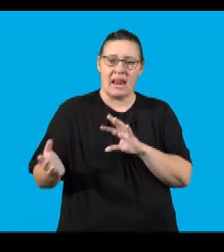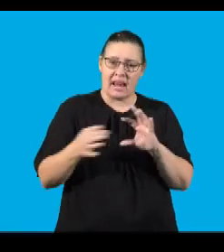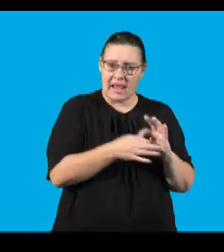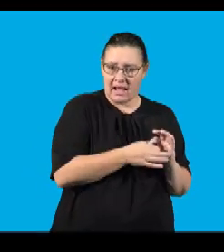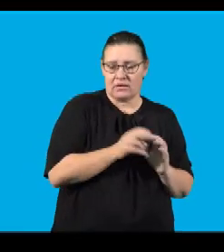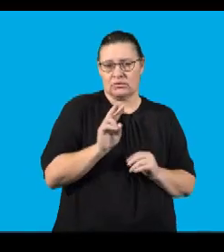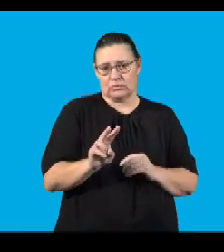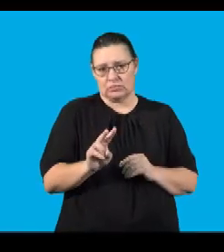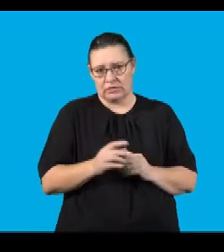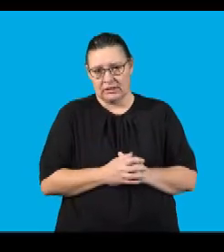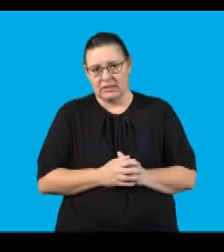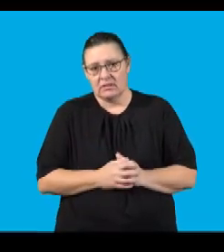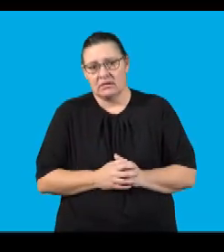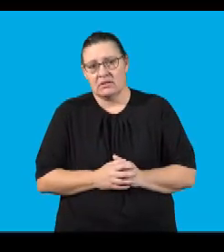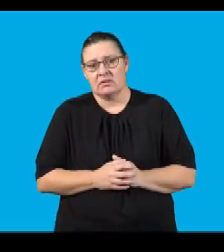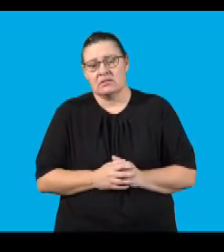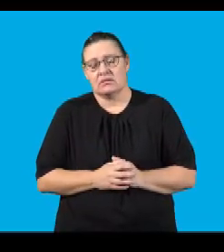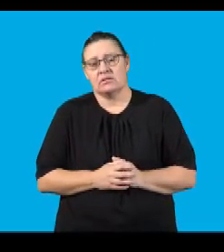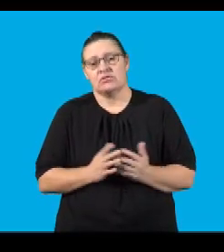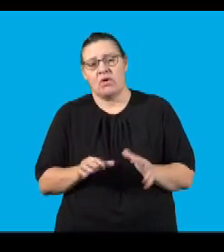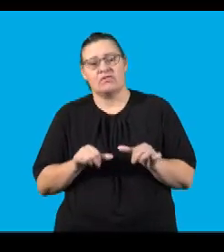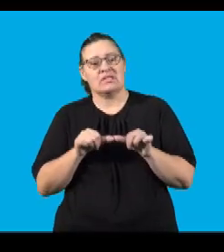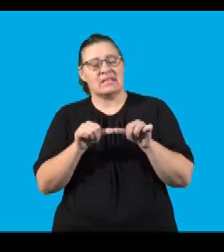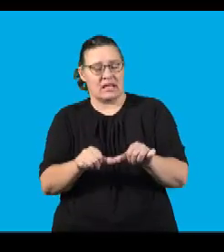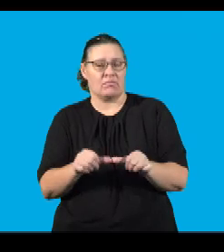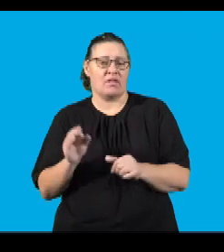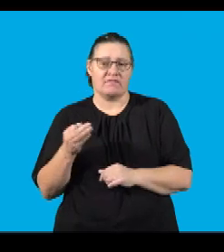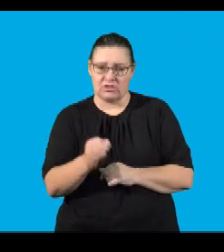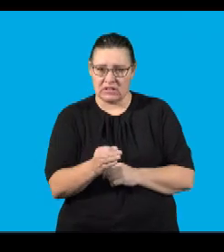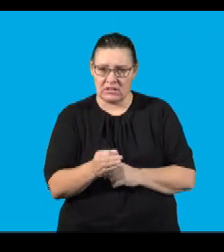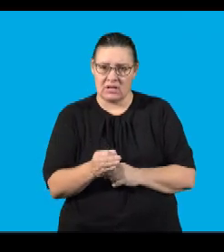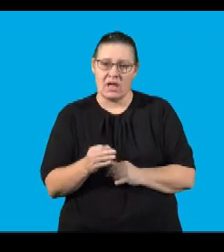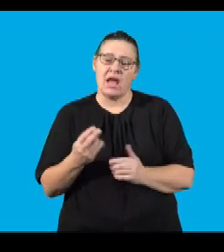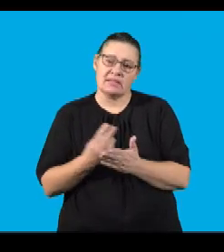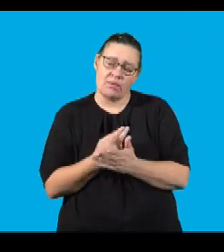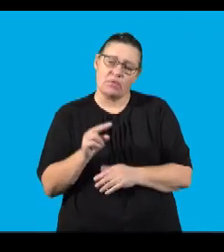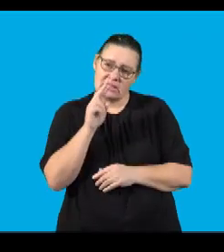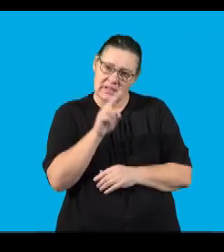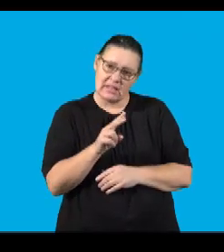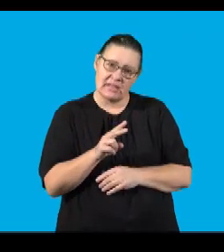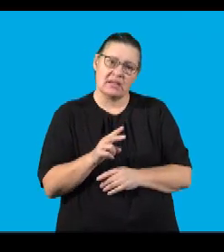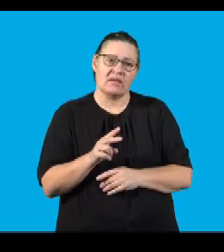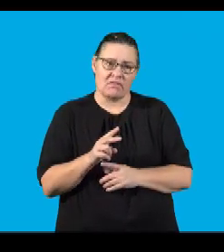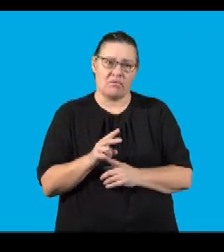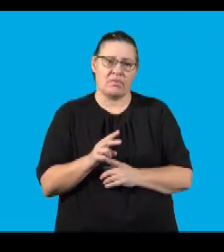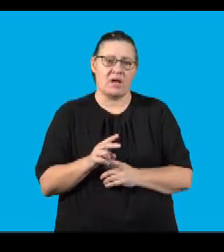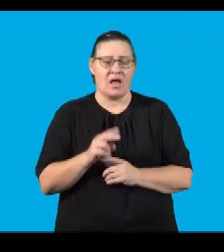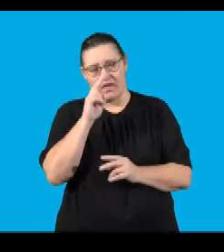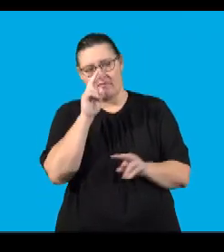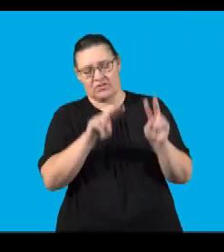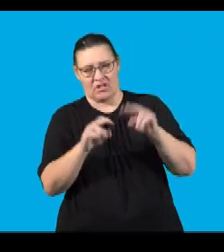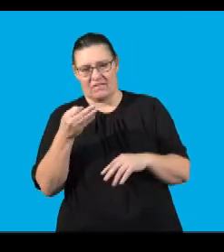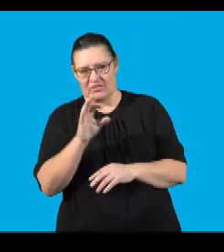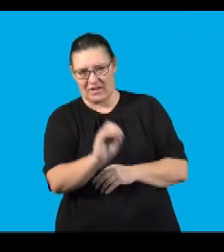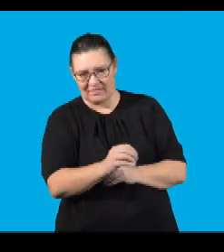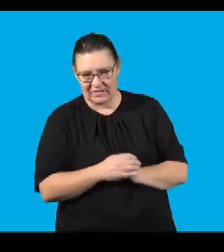these two elements together. So this is about sustainable fishing, and of course we see some fish here in the